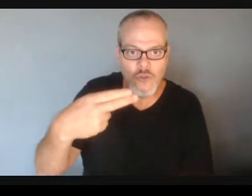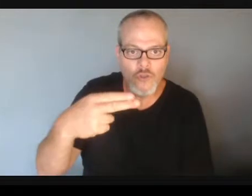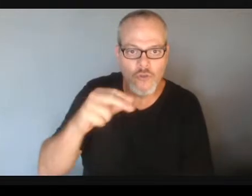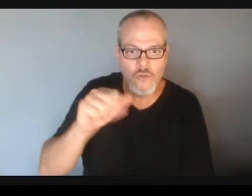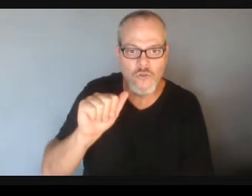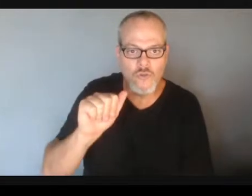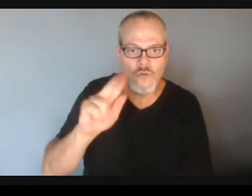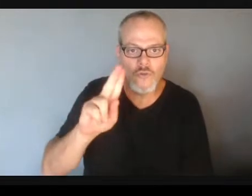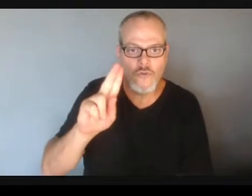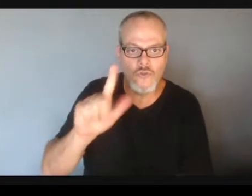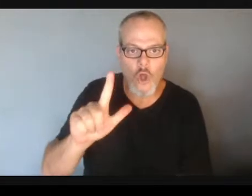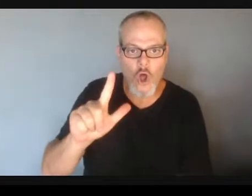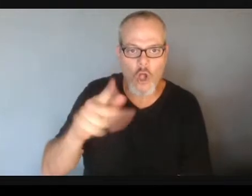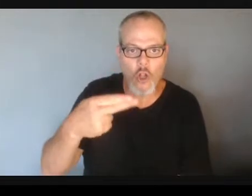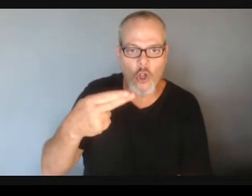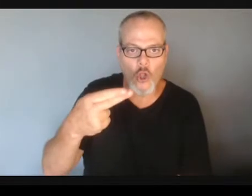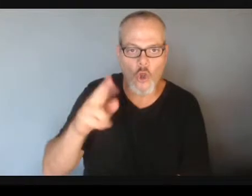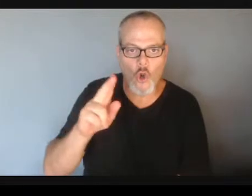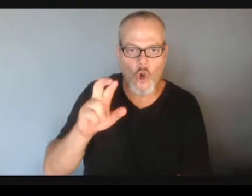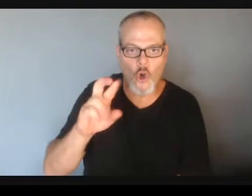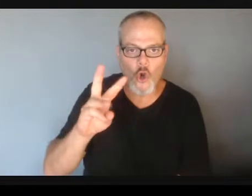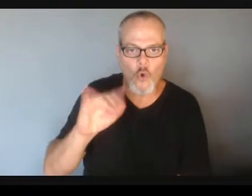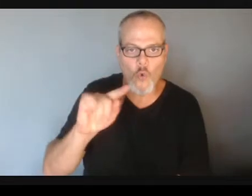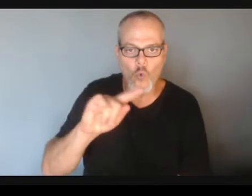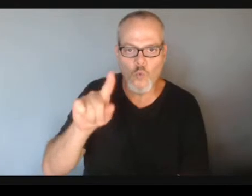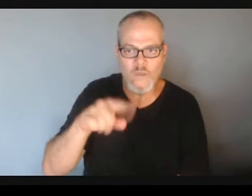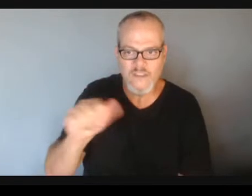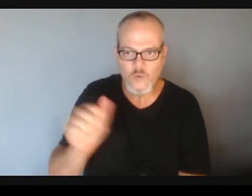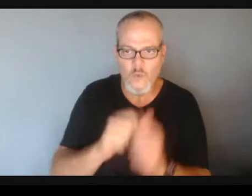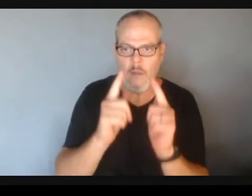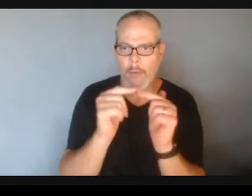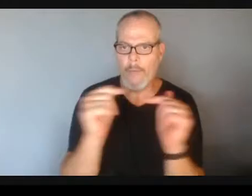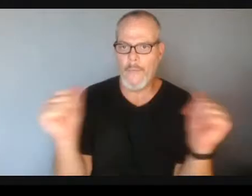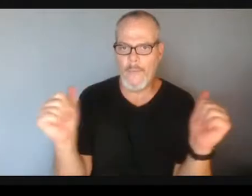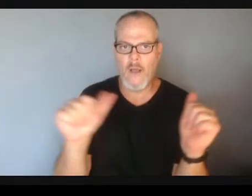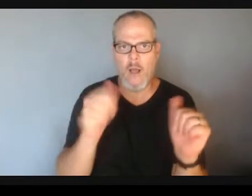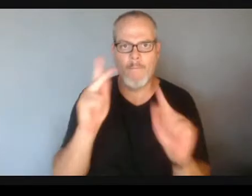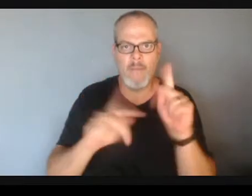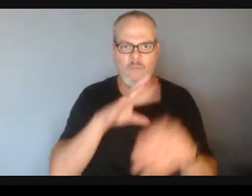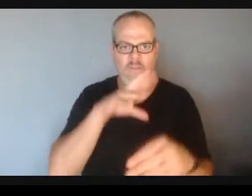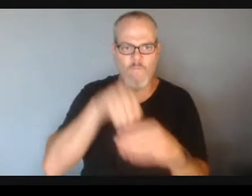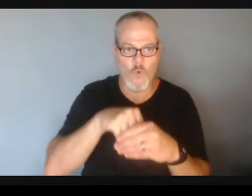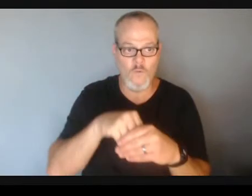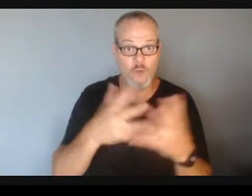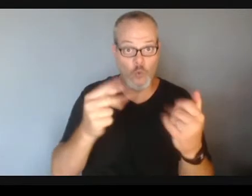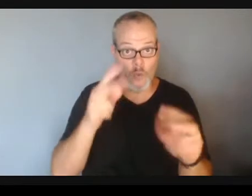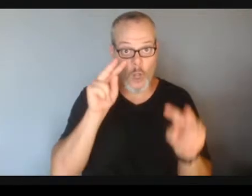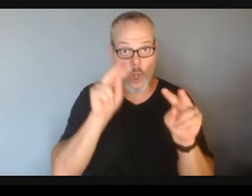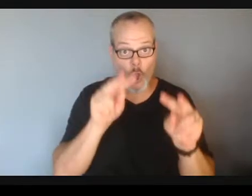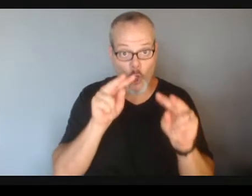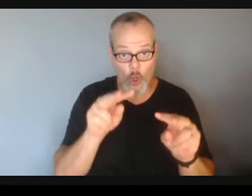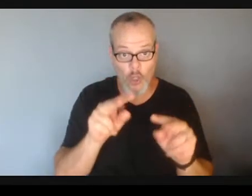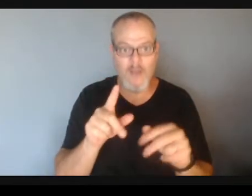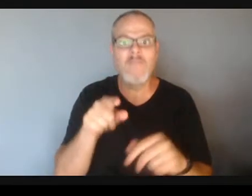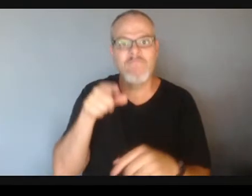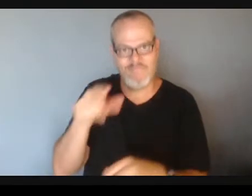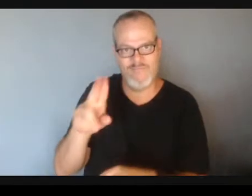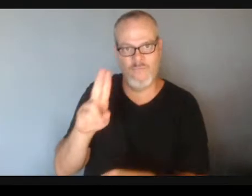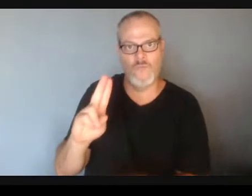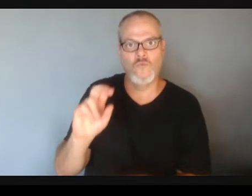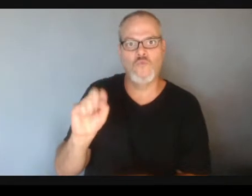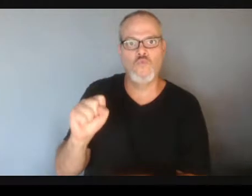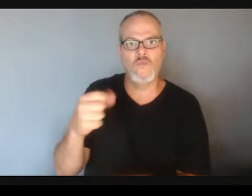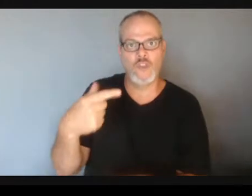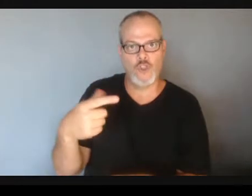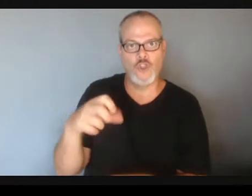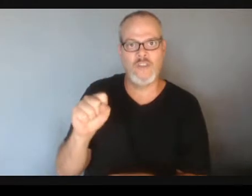in that with some major editors on board as well. So if you want to check that out, it is on USGS's website. You can see